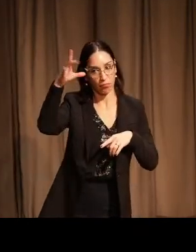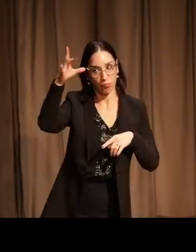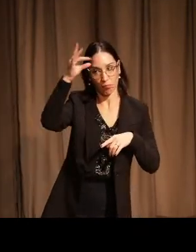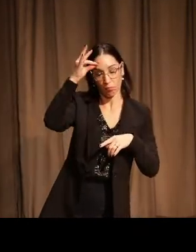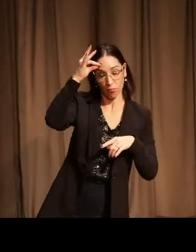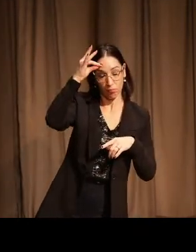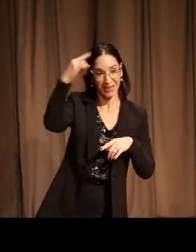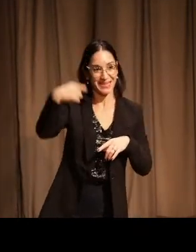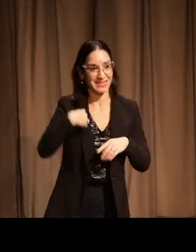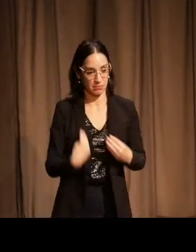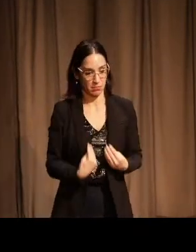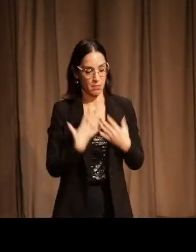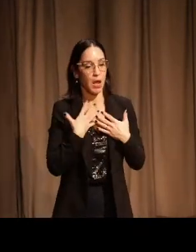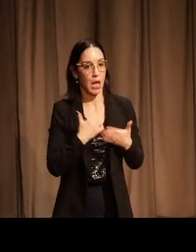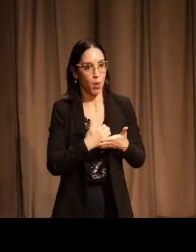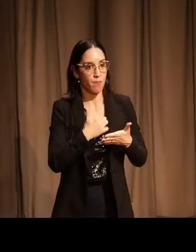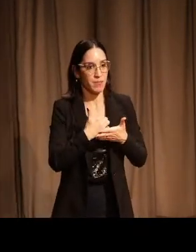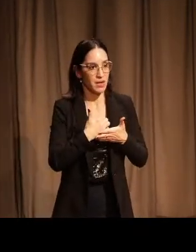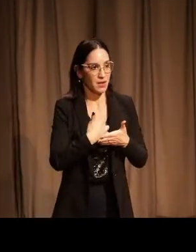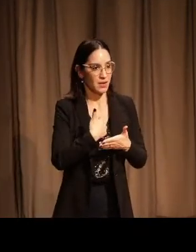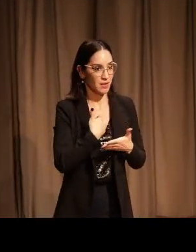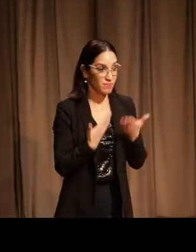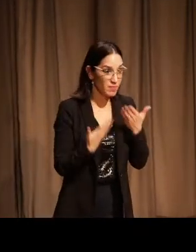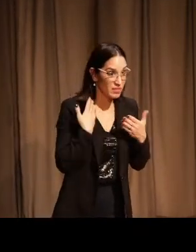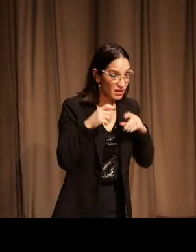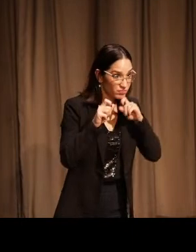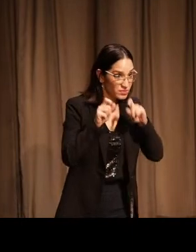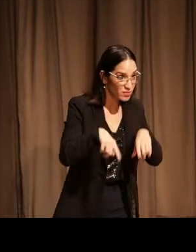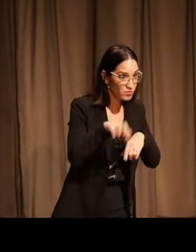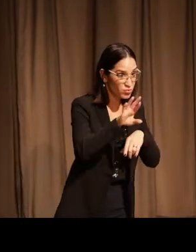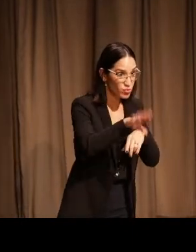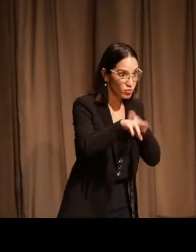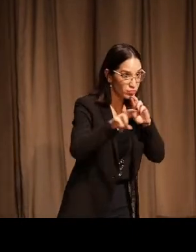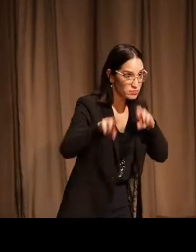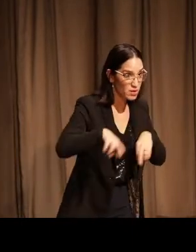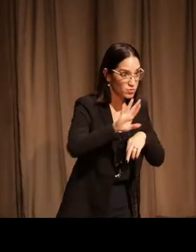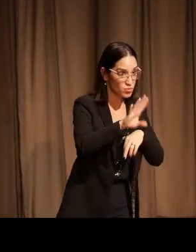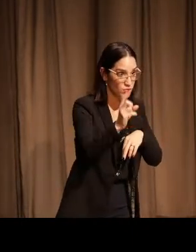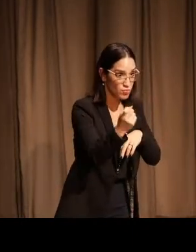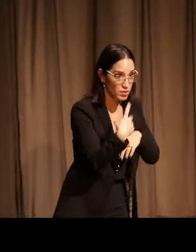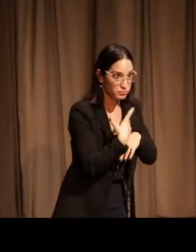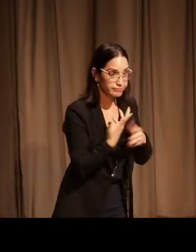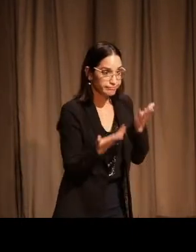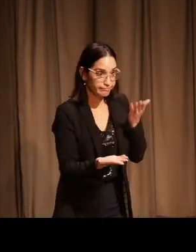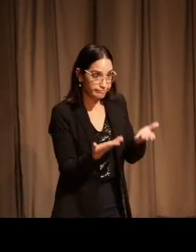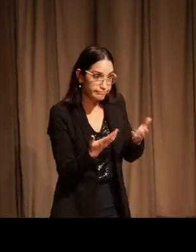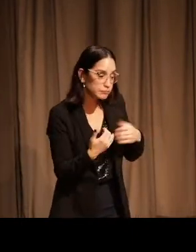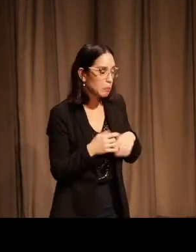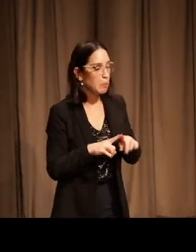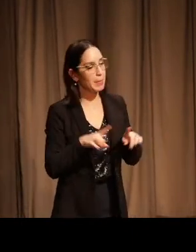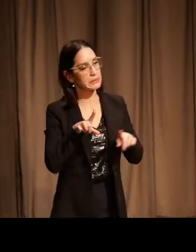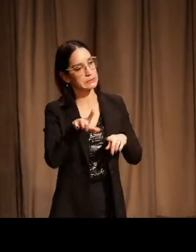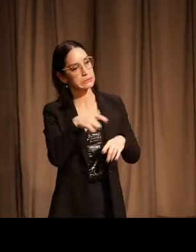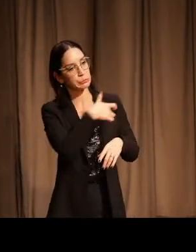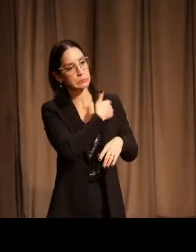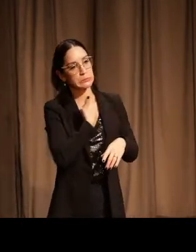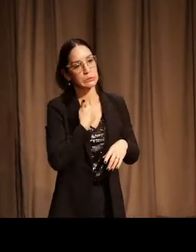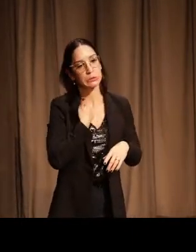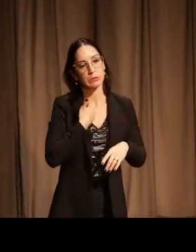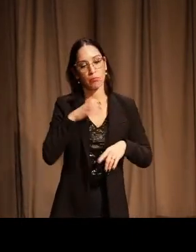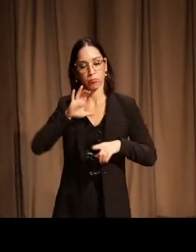think I don't know if that answers your question in a way, but yeah, it's almost like her putting herself